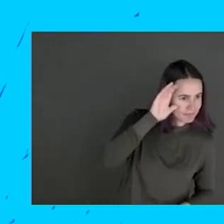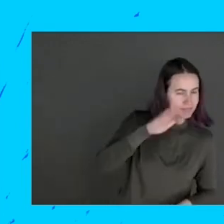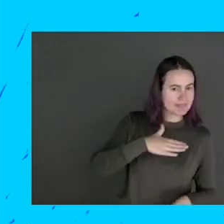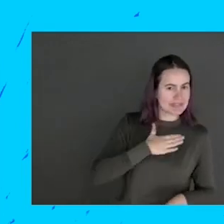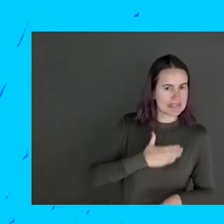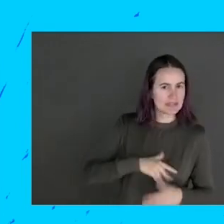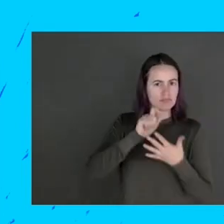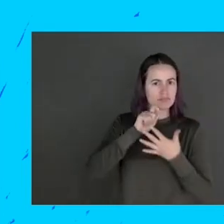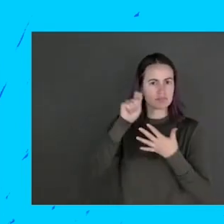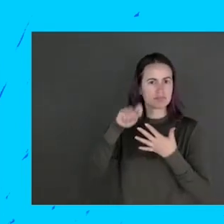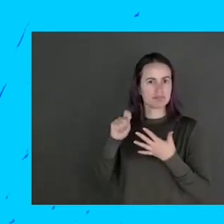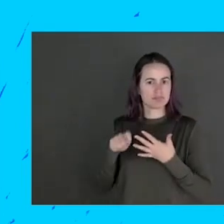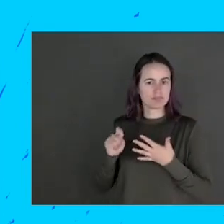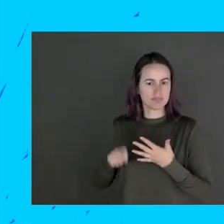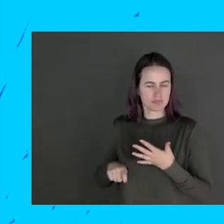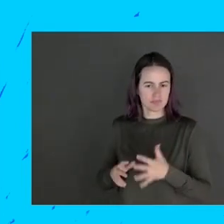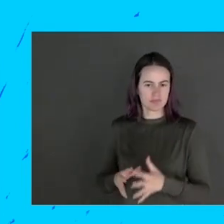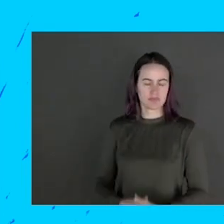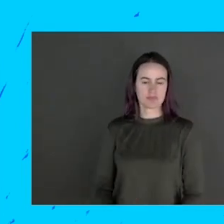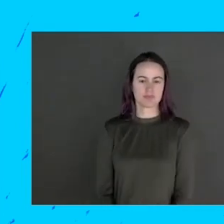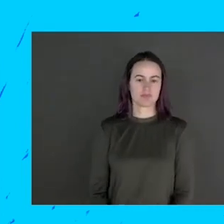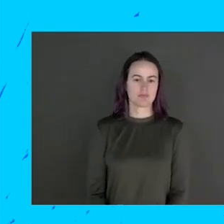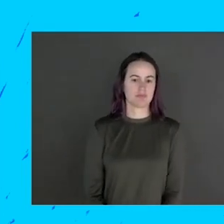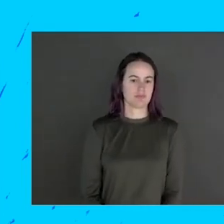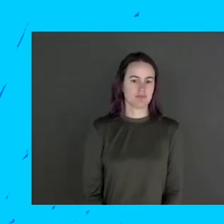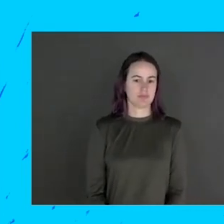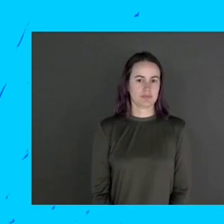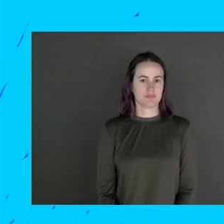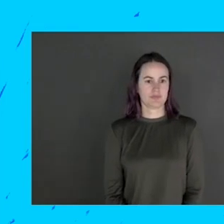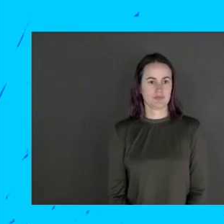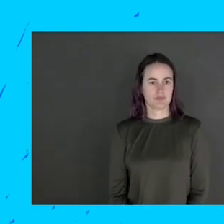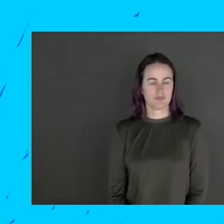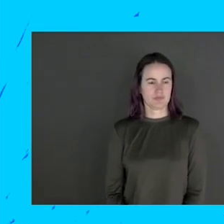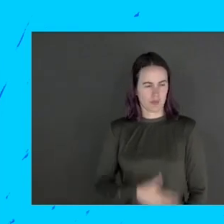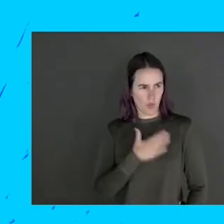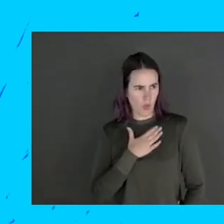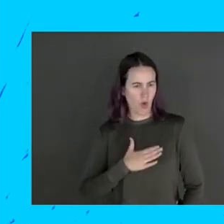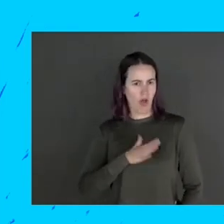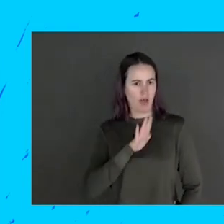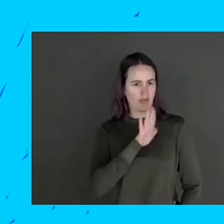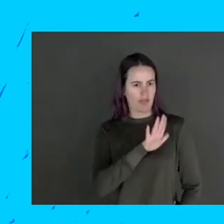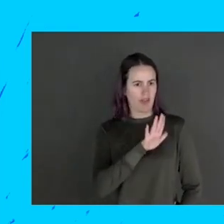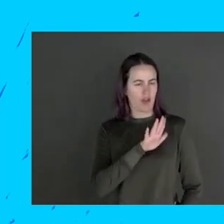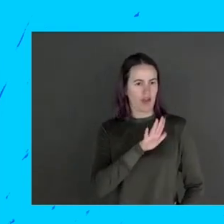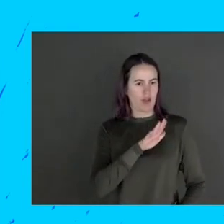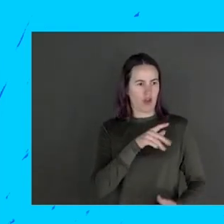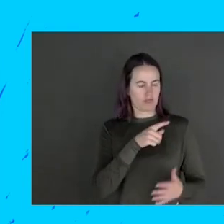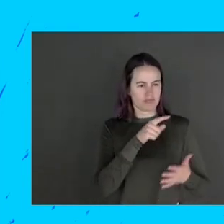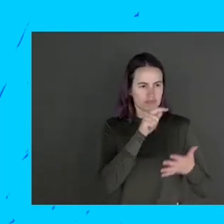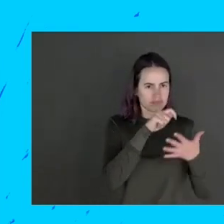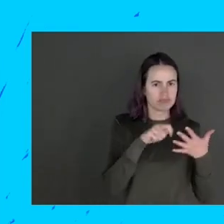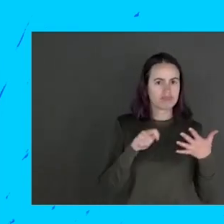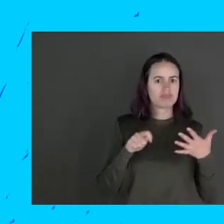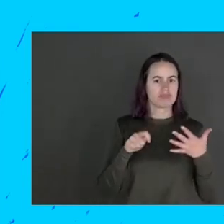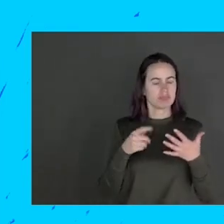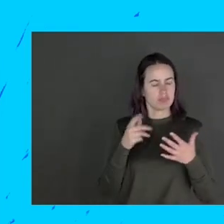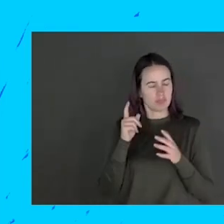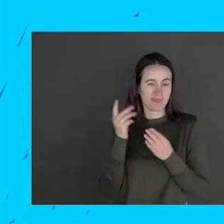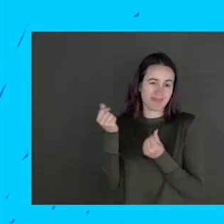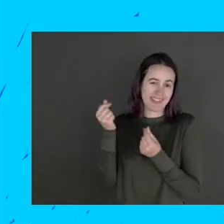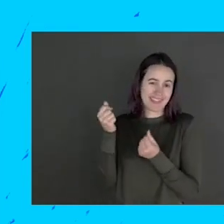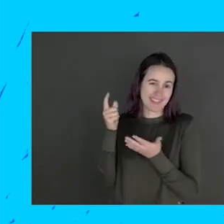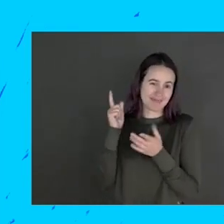from their responses, they have high expectation and this need to be financed. And